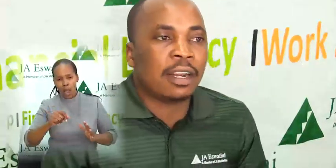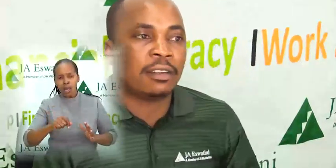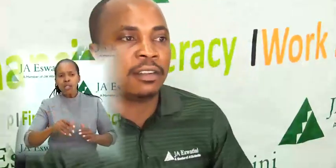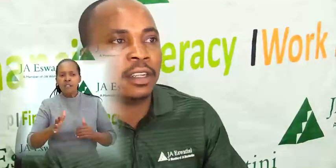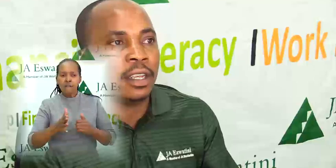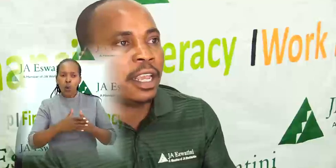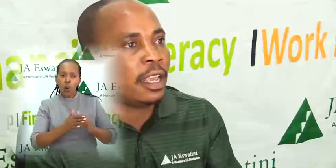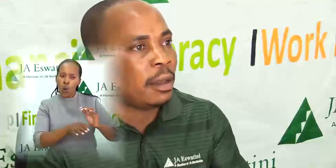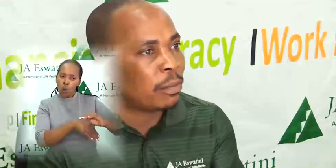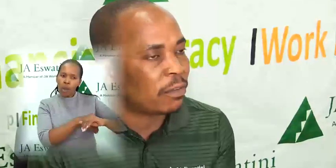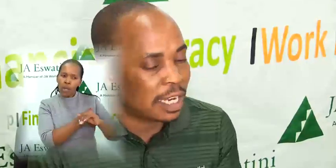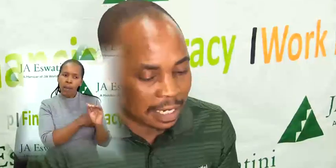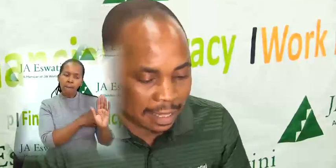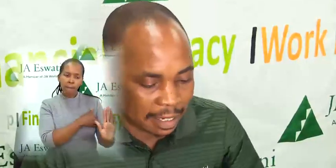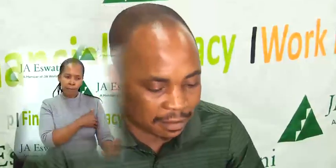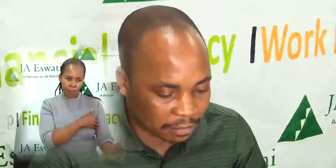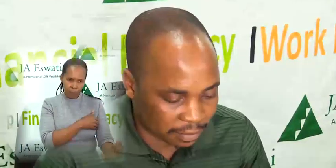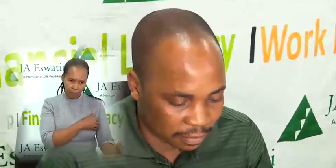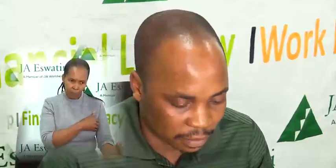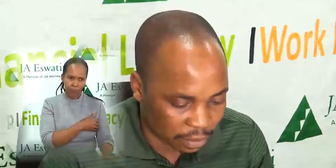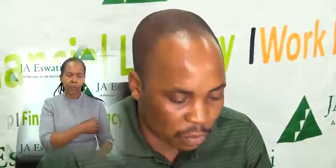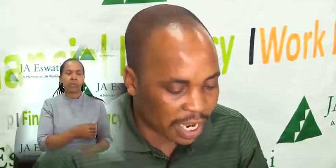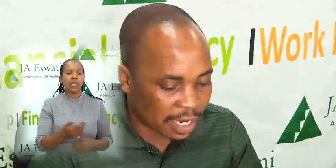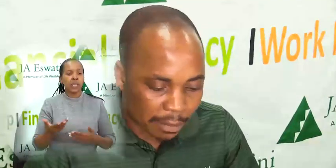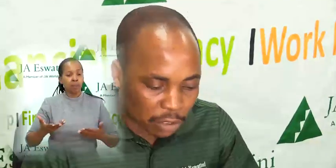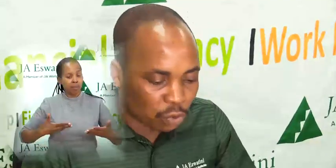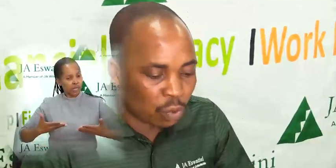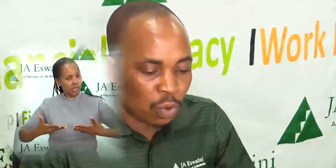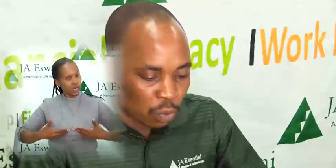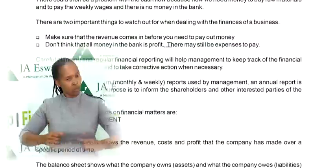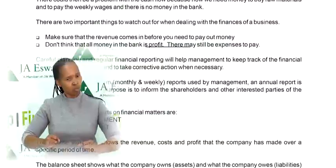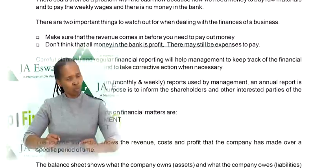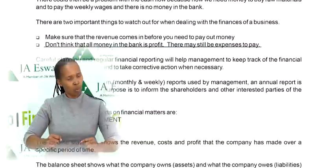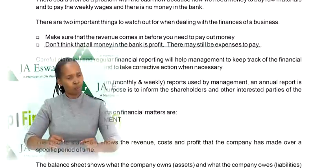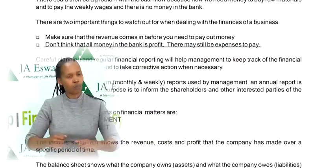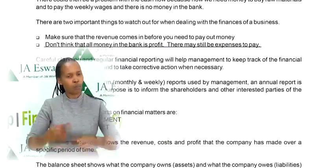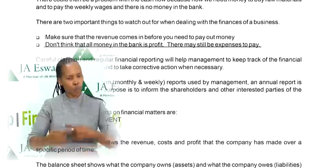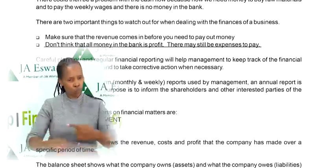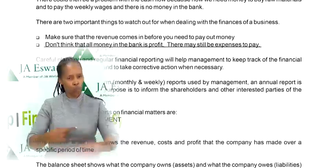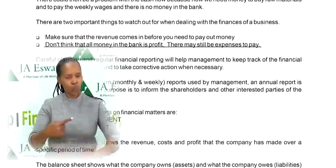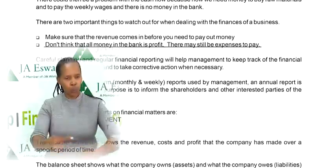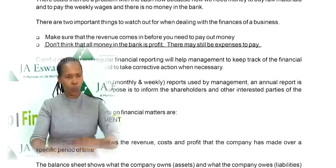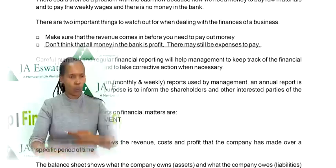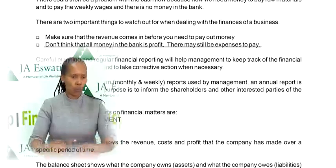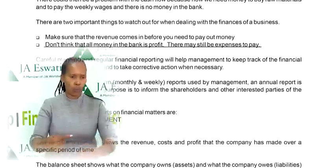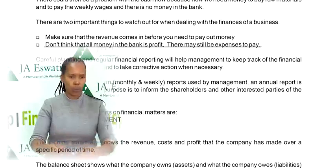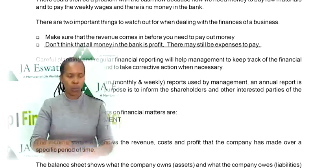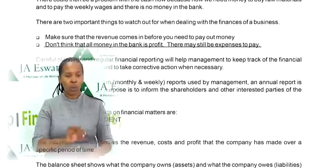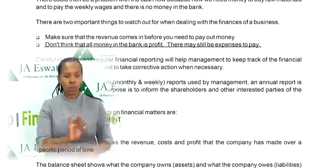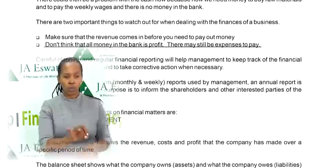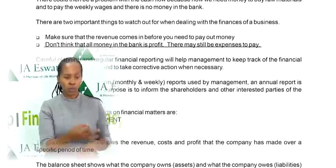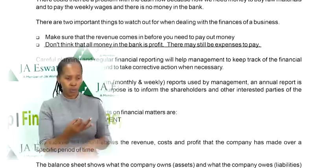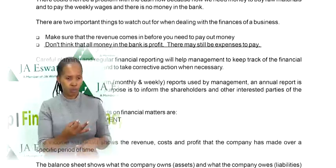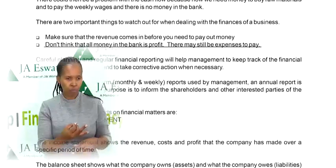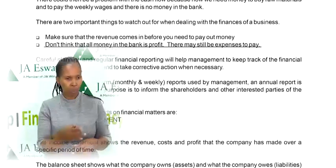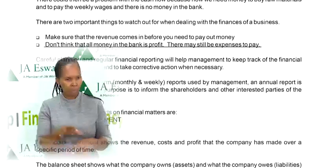or else providing that service. We had number two, which is to say you have to think about the money that is in the bank,